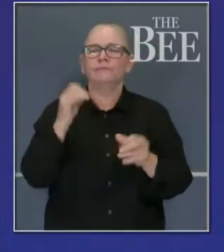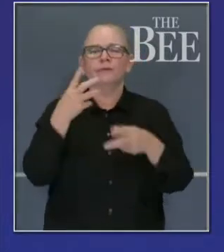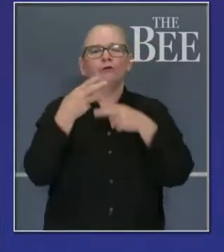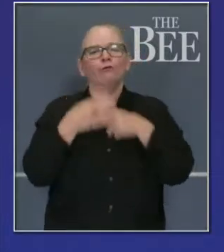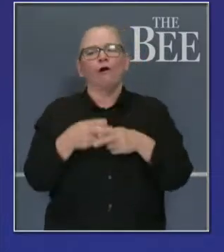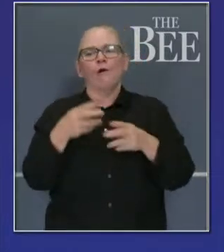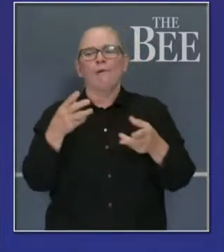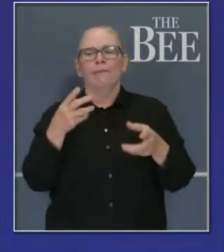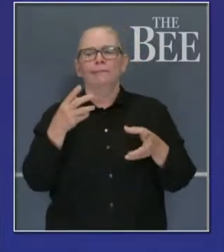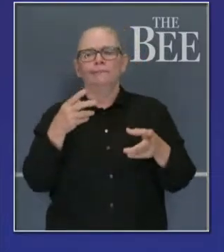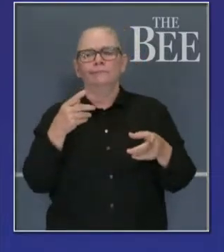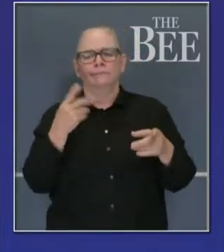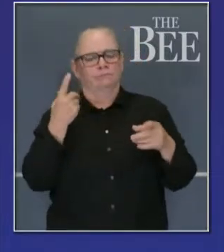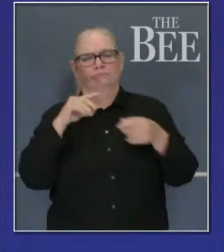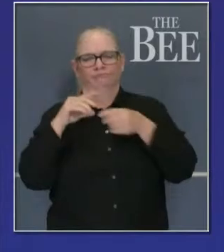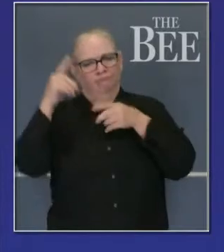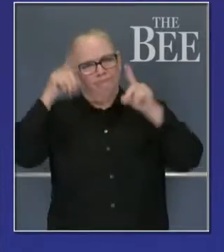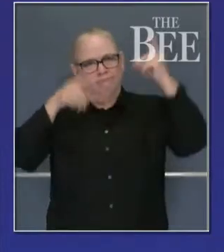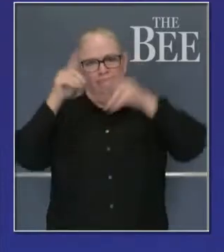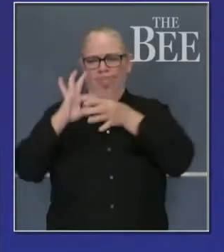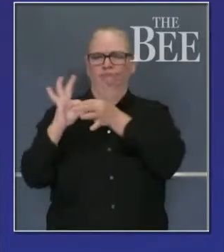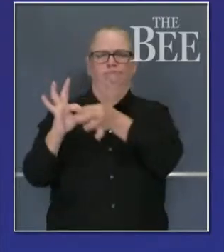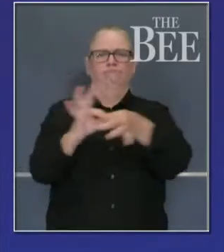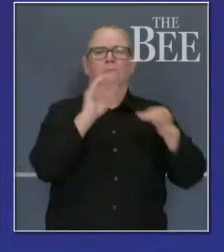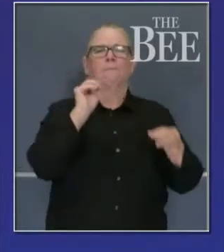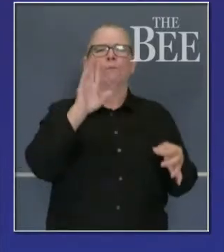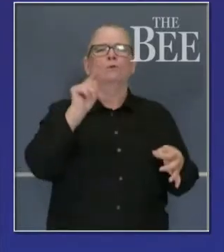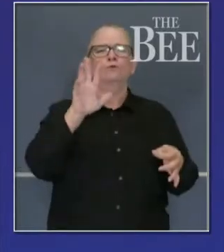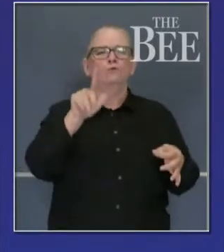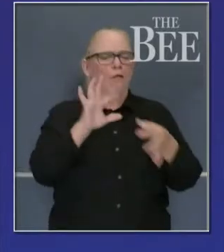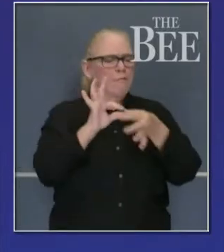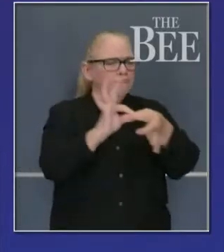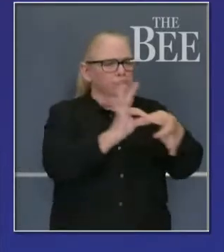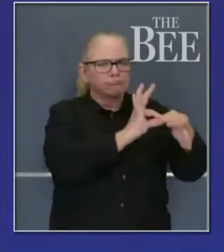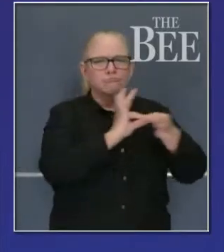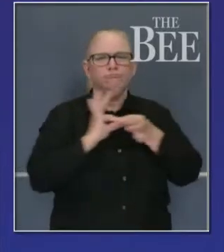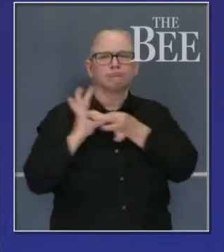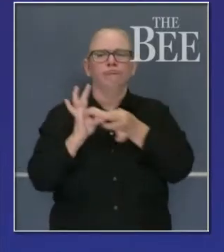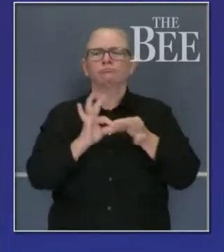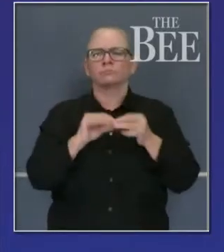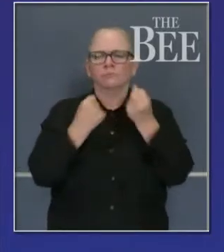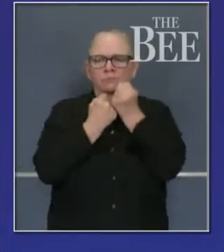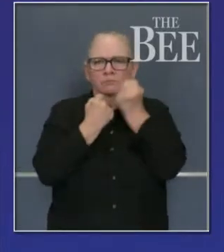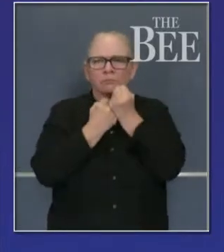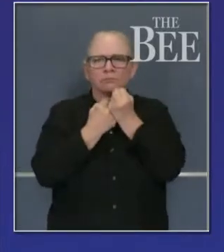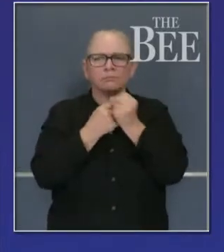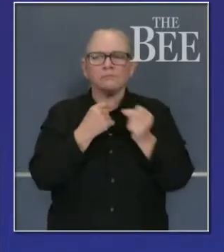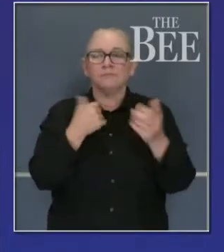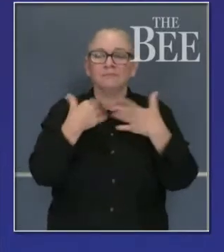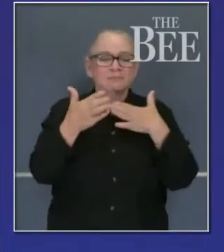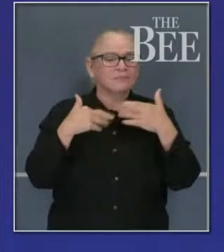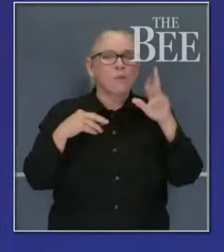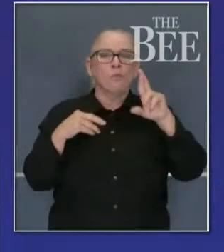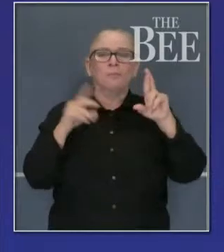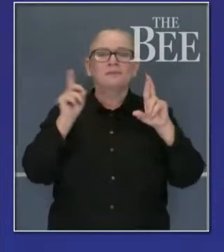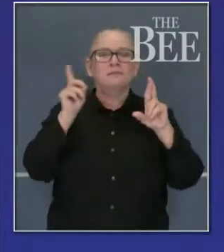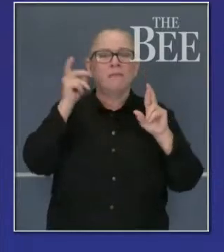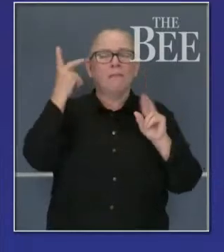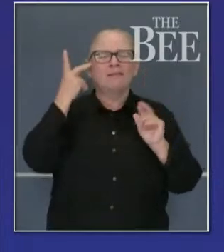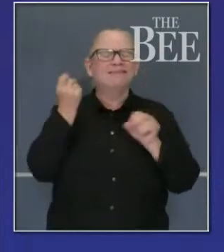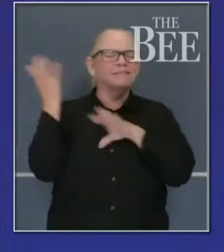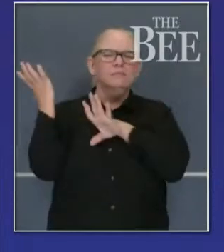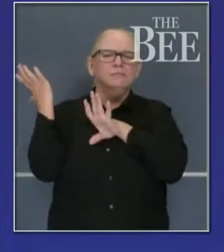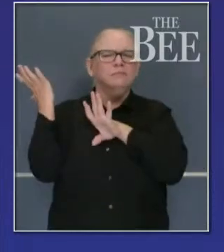knows no politics and that spans not only to states along the West Coast and places like Texas,